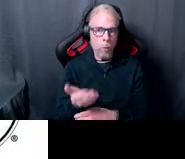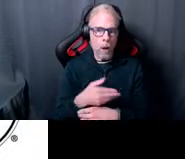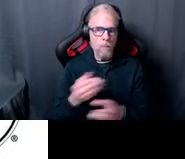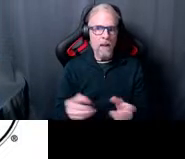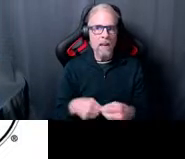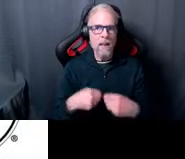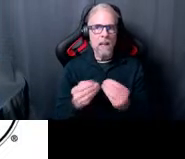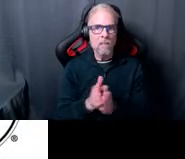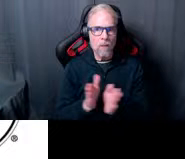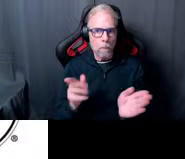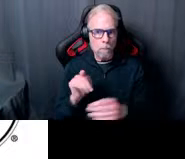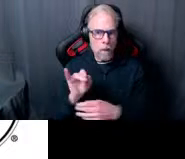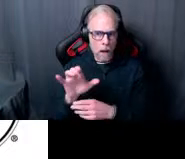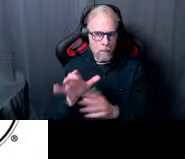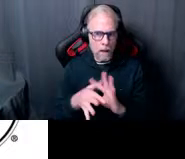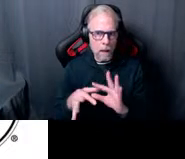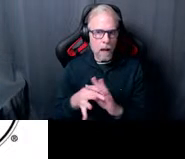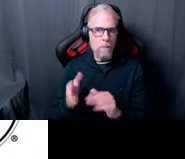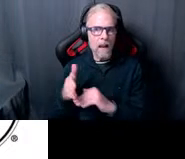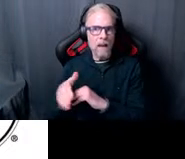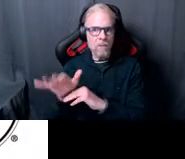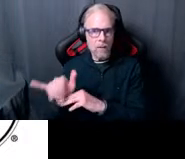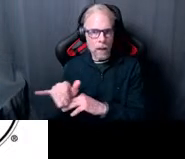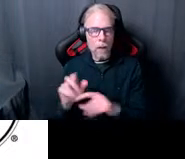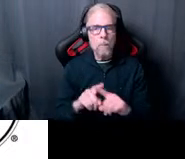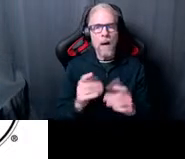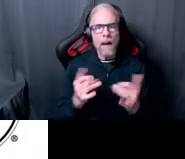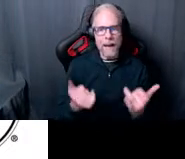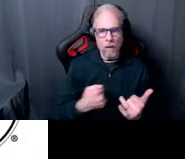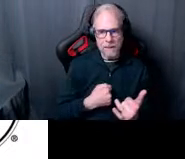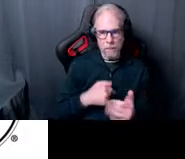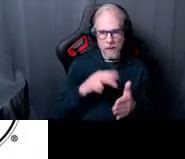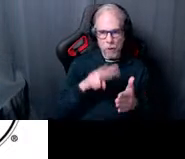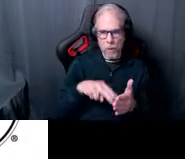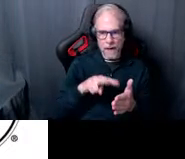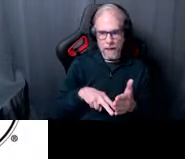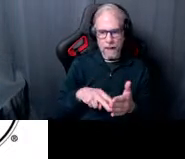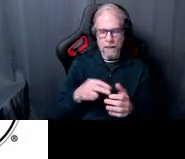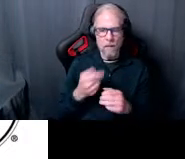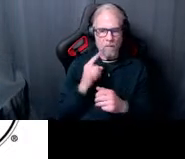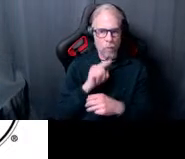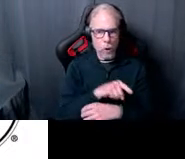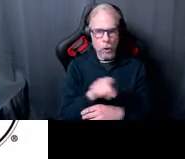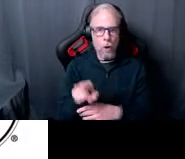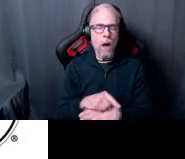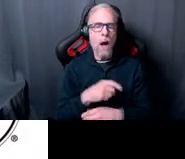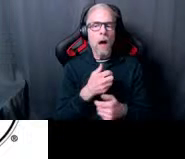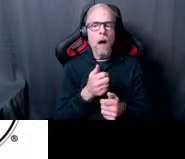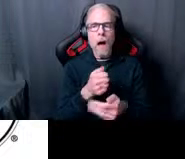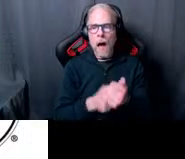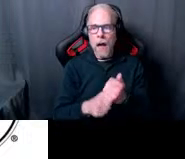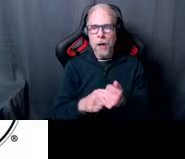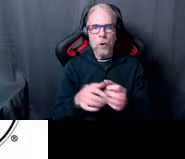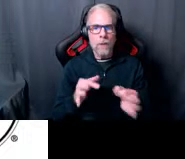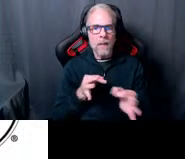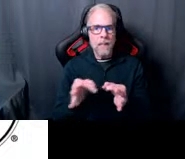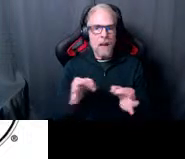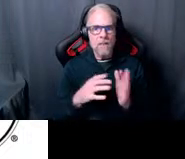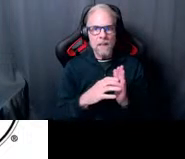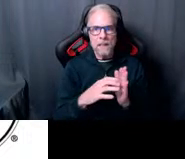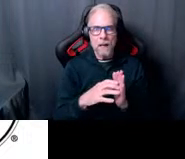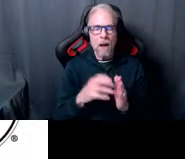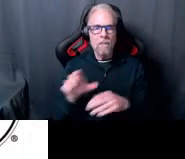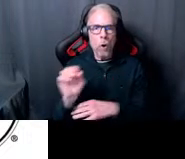comment afterwards. But right now it's just going to be me reading this aloud. So under the definition section of